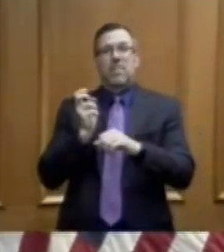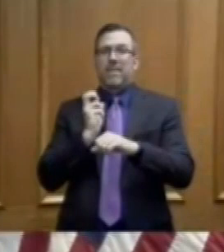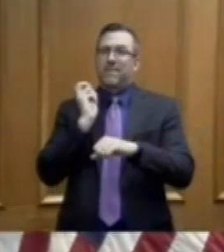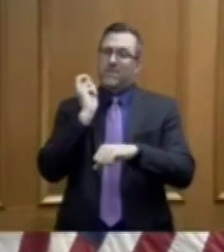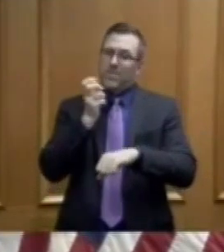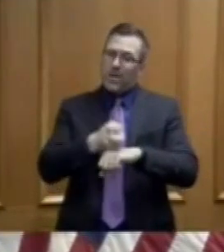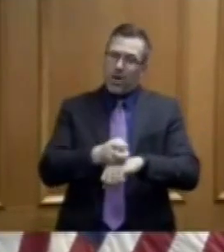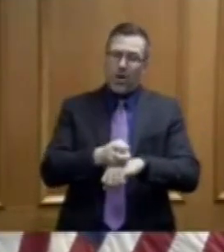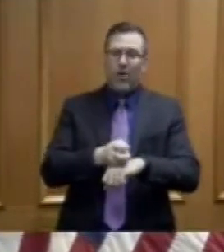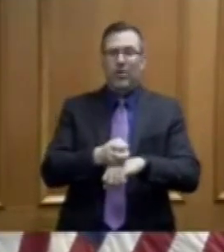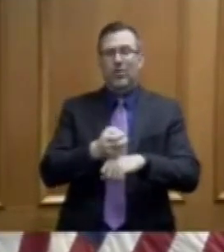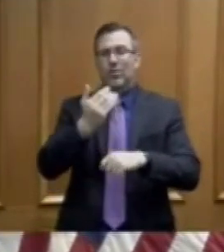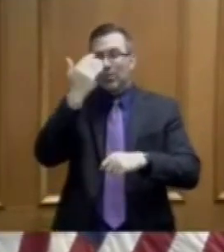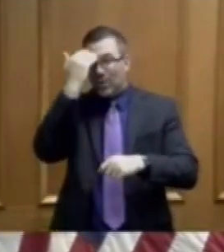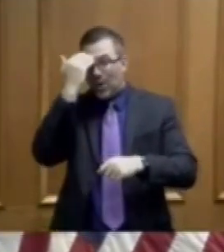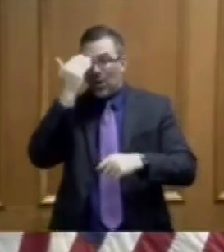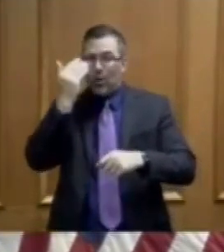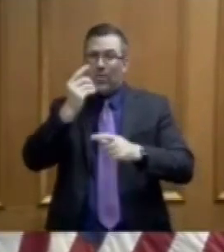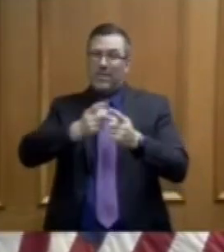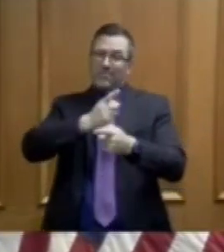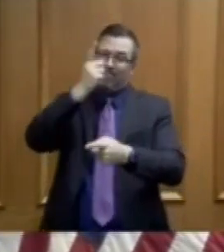much differing information.